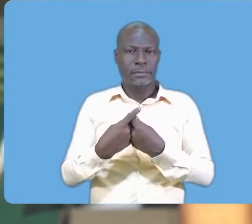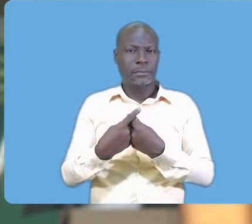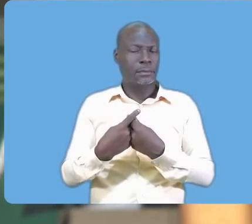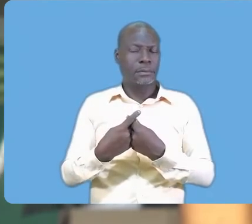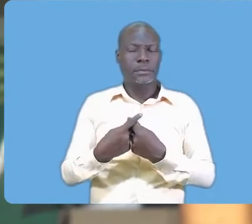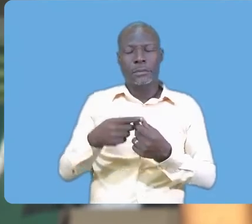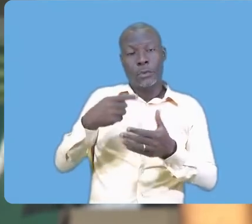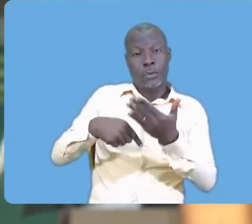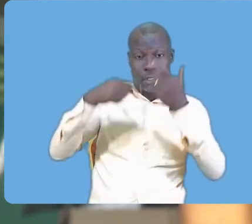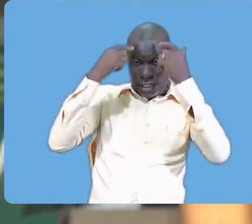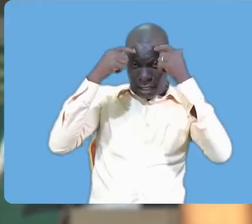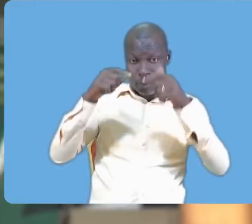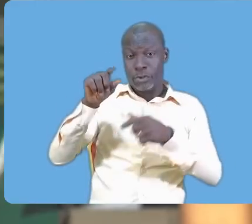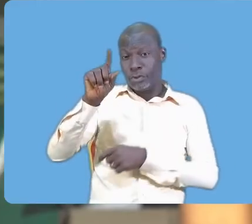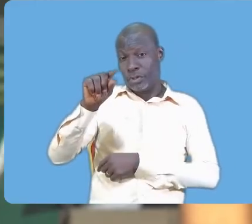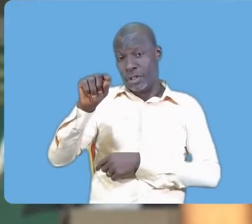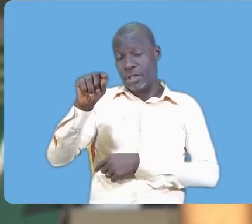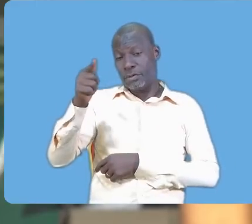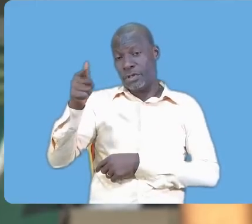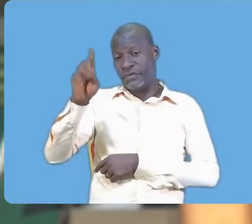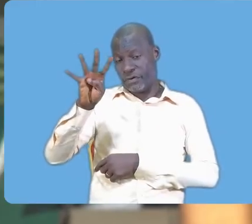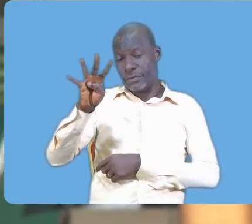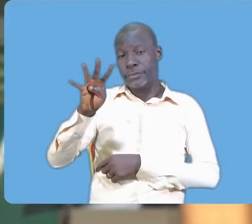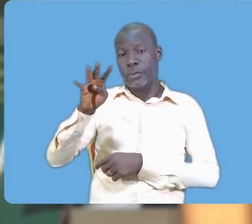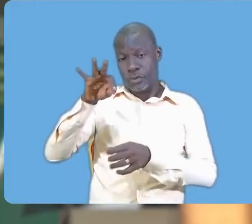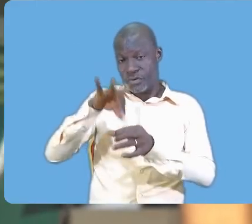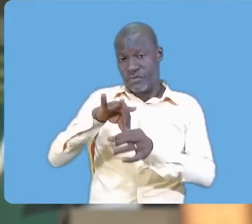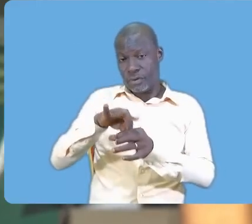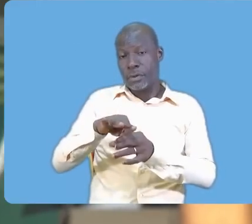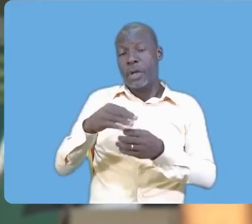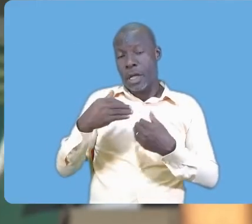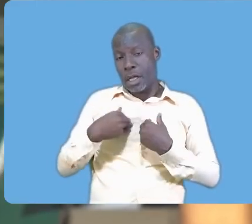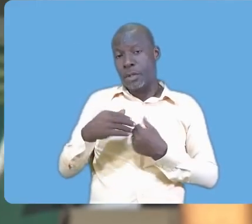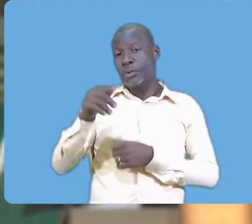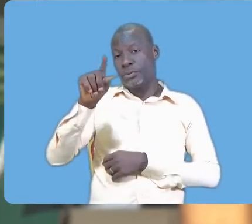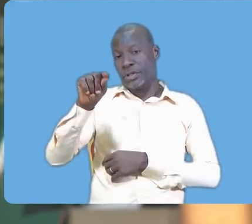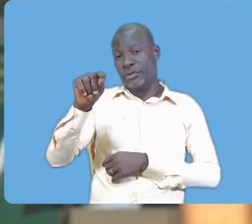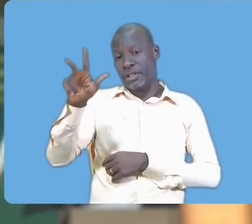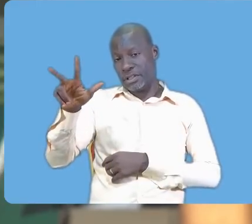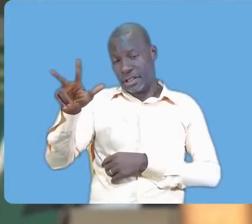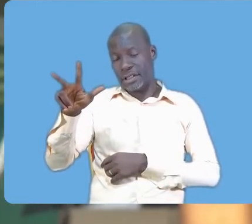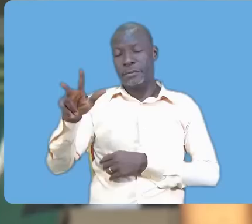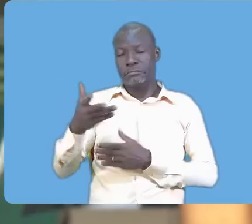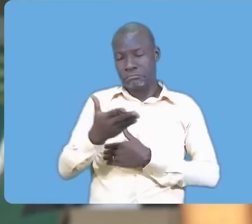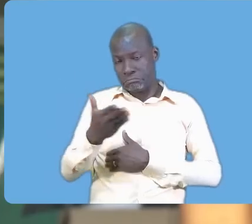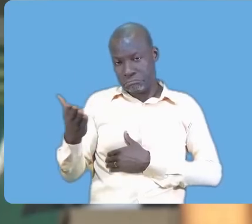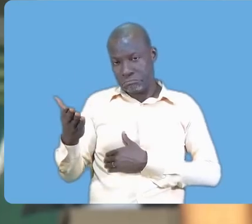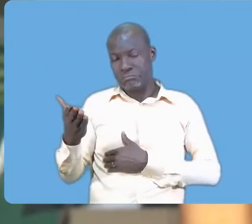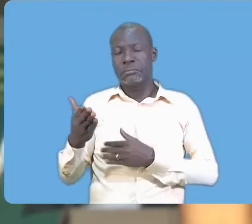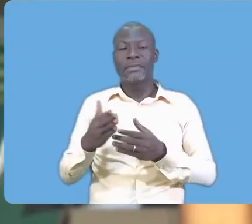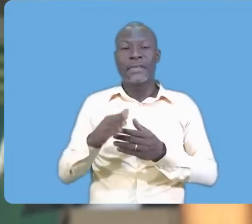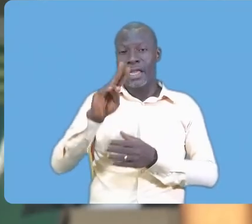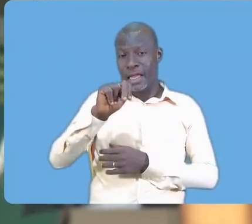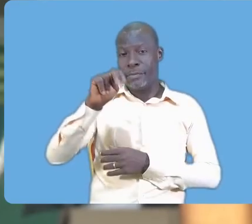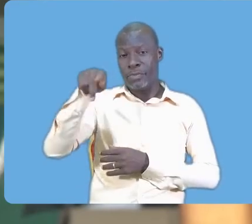say, 2024, ye betuaba. Ye were 2023, 2024, and cry in ya mire. She said the MPP